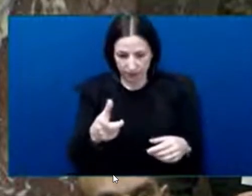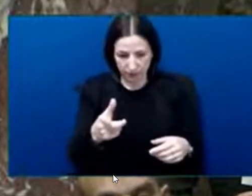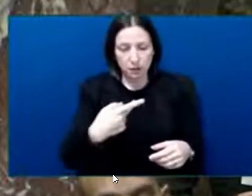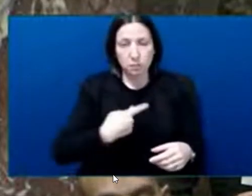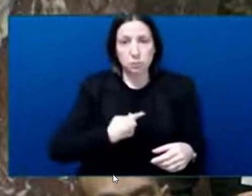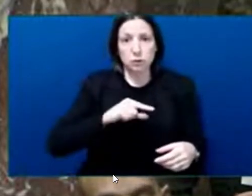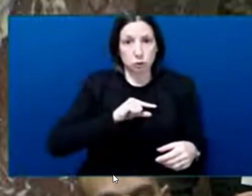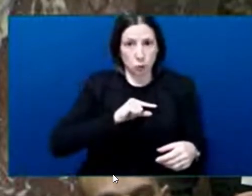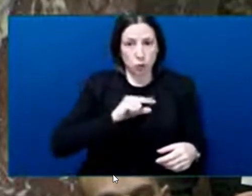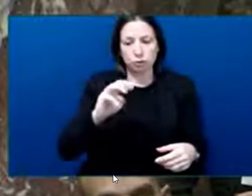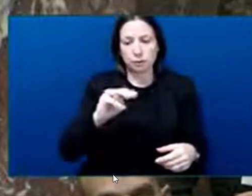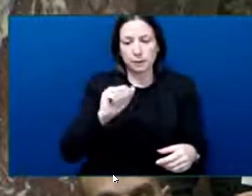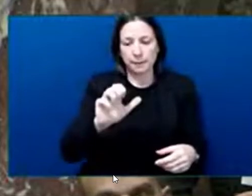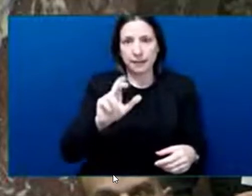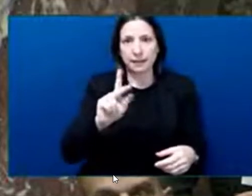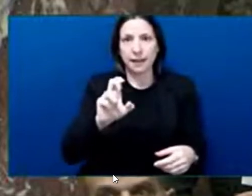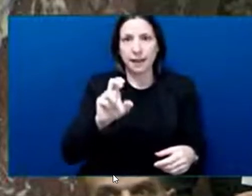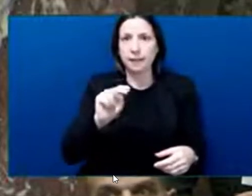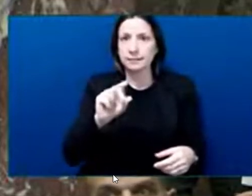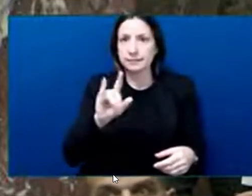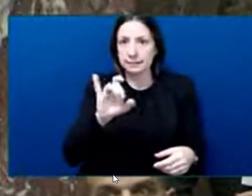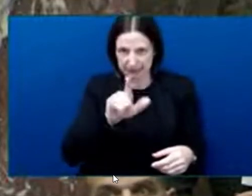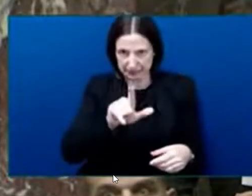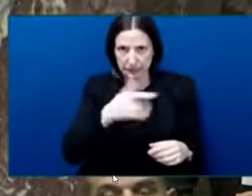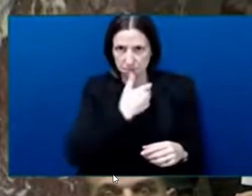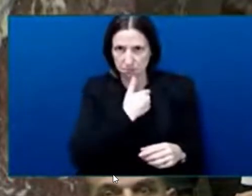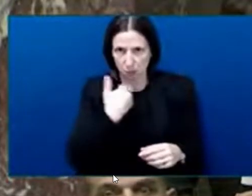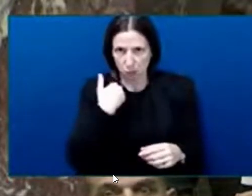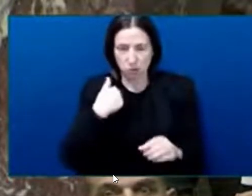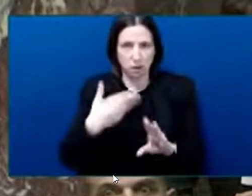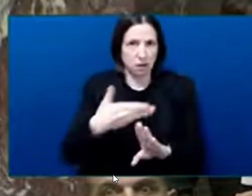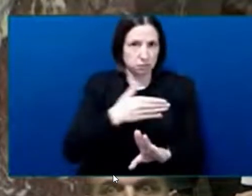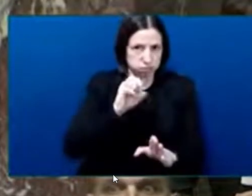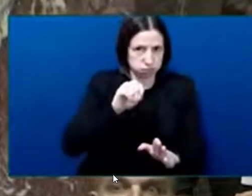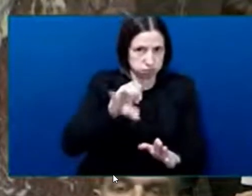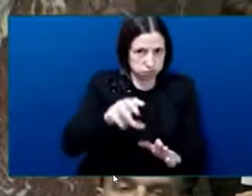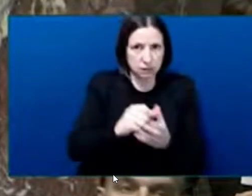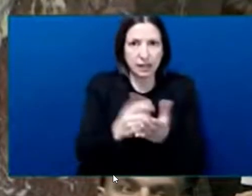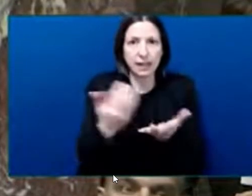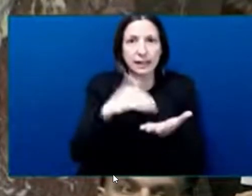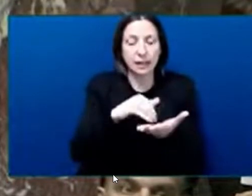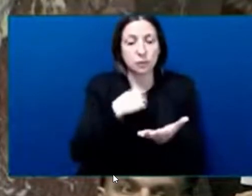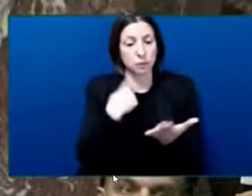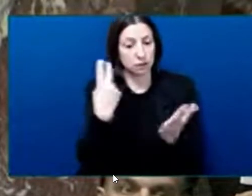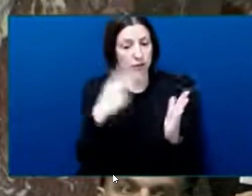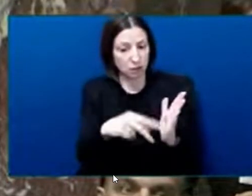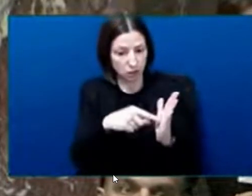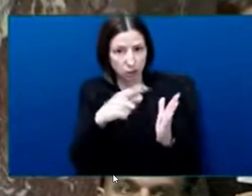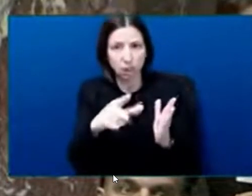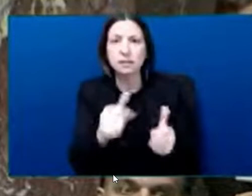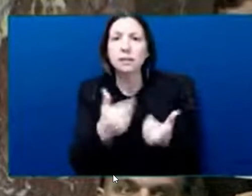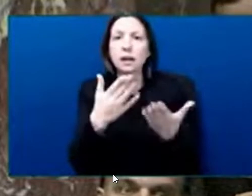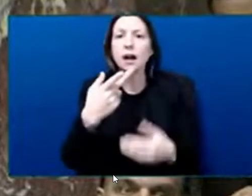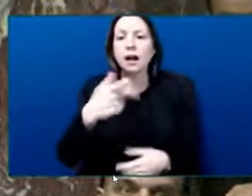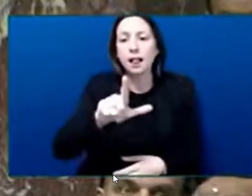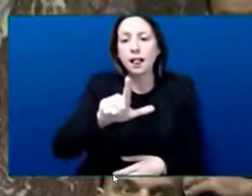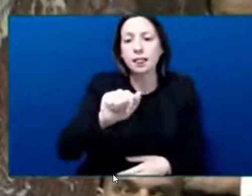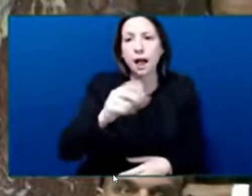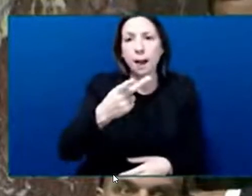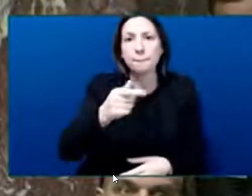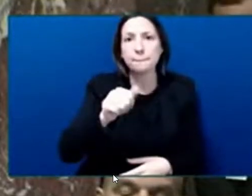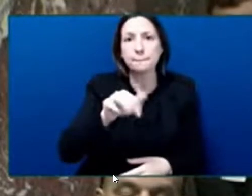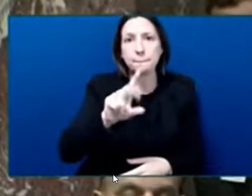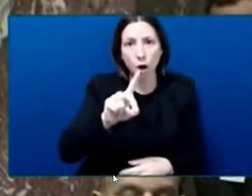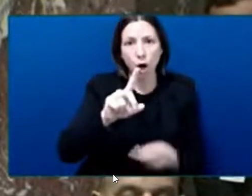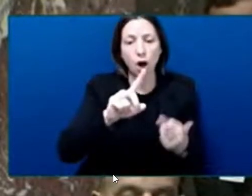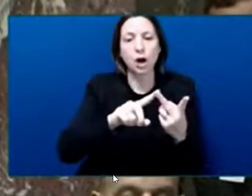Mackenzie, we are looking at the specific proposal that was made by the Lepard-Butler task force, if you will,